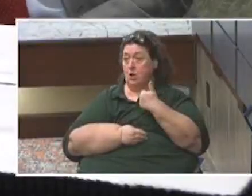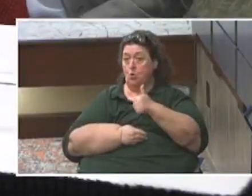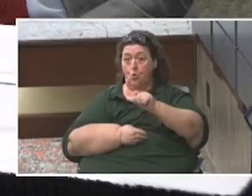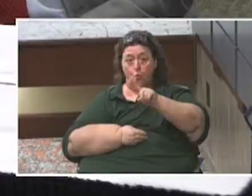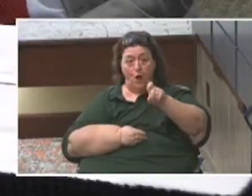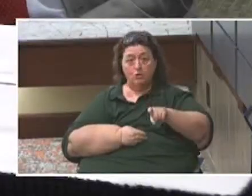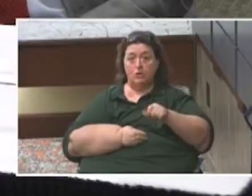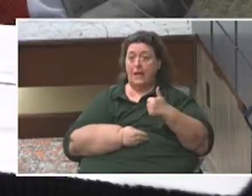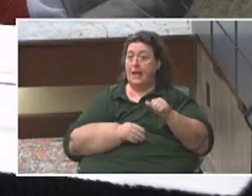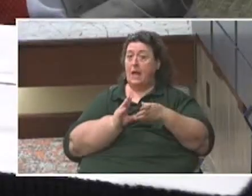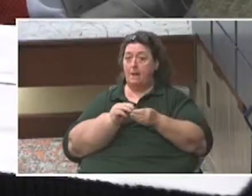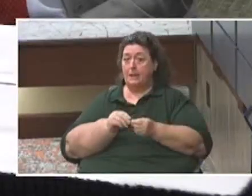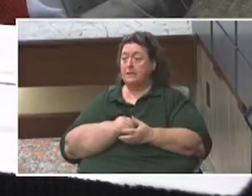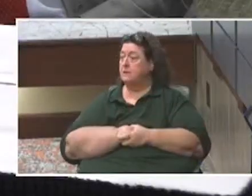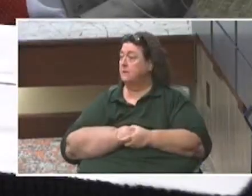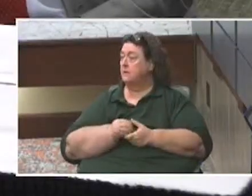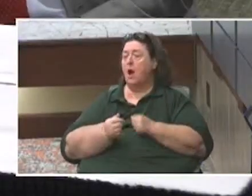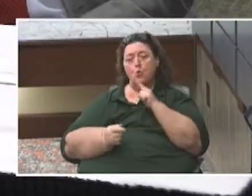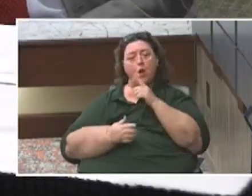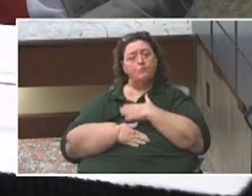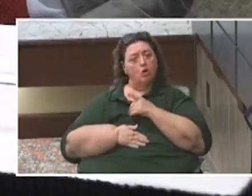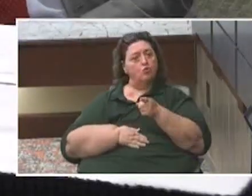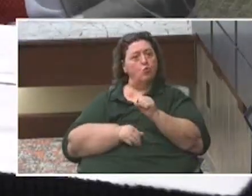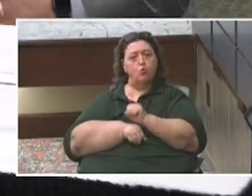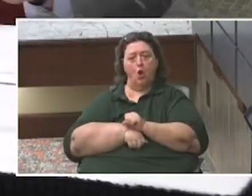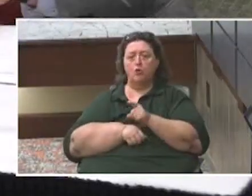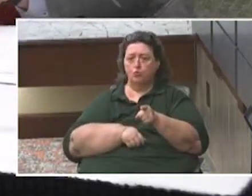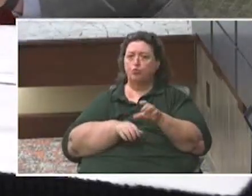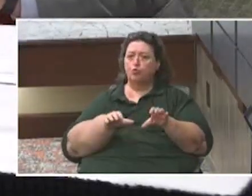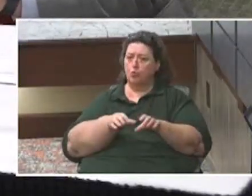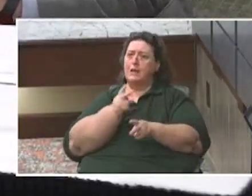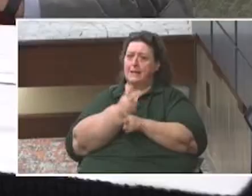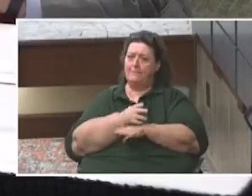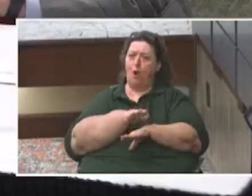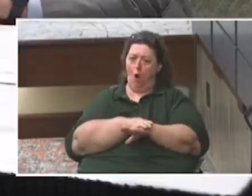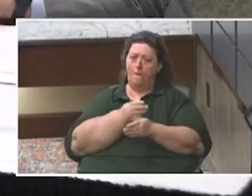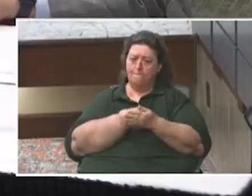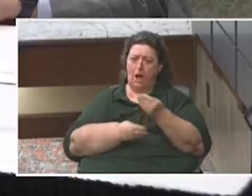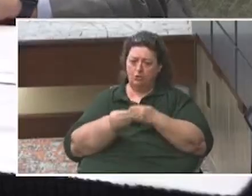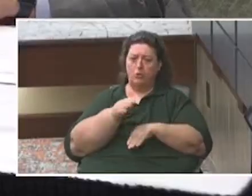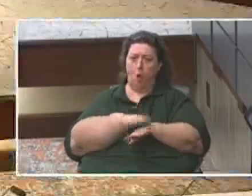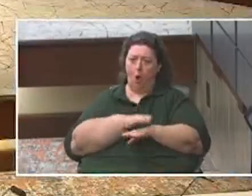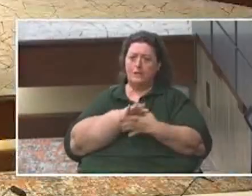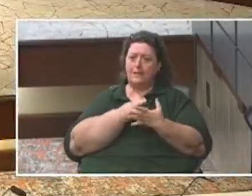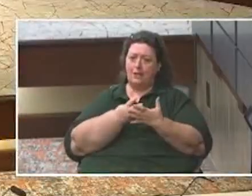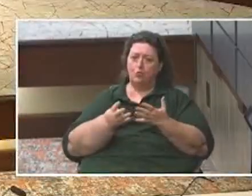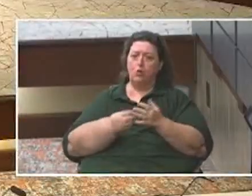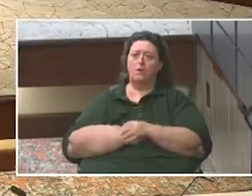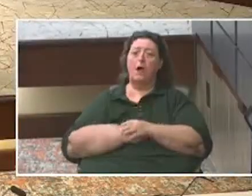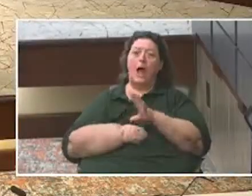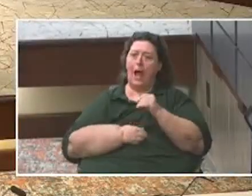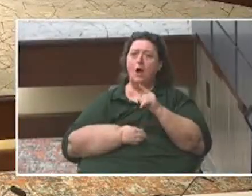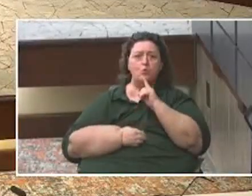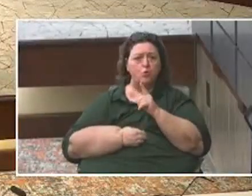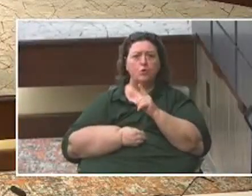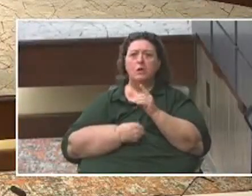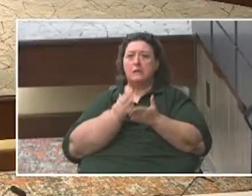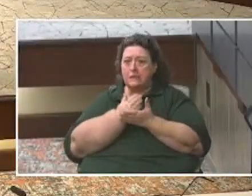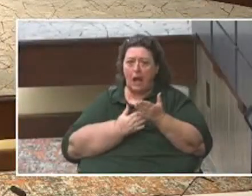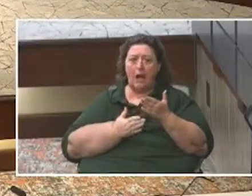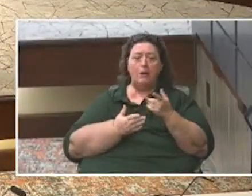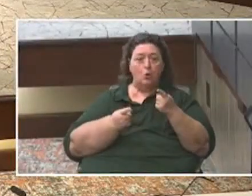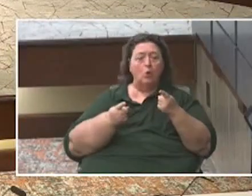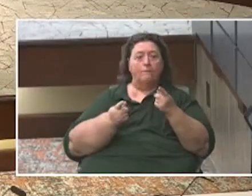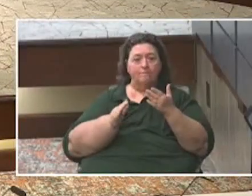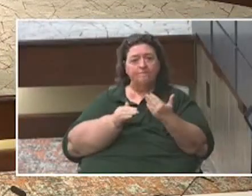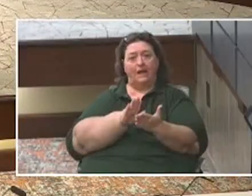I appreciate the work y'all are doing to keep us on budget and on schedule with this, and amid some of the